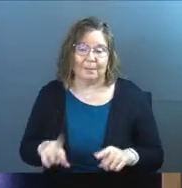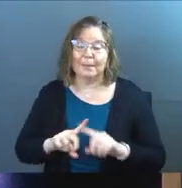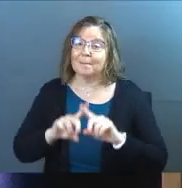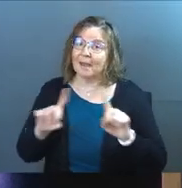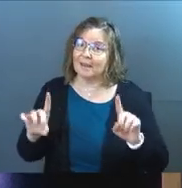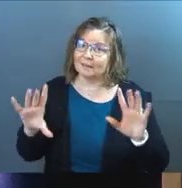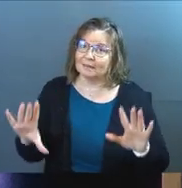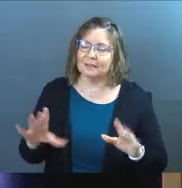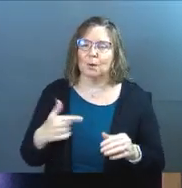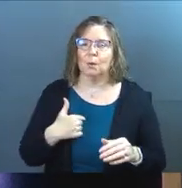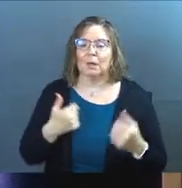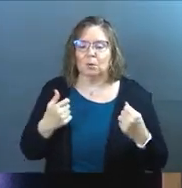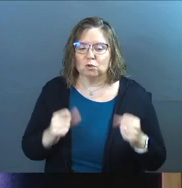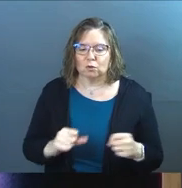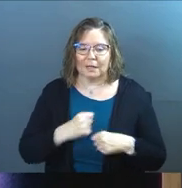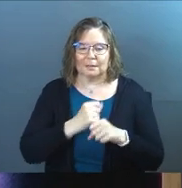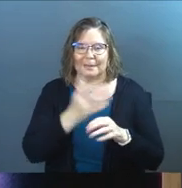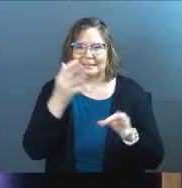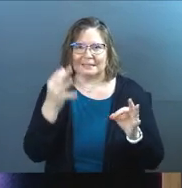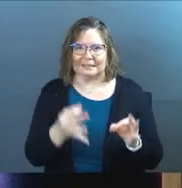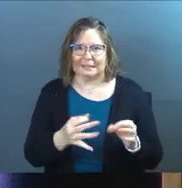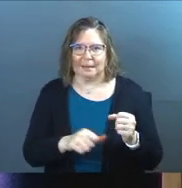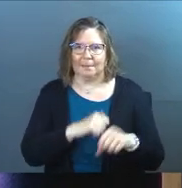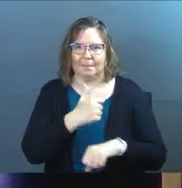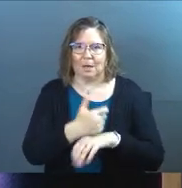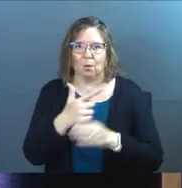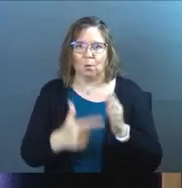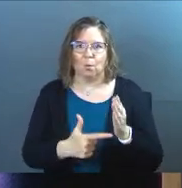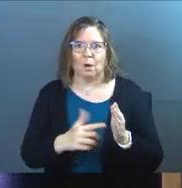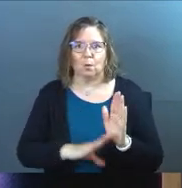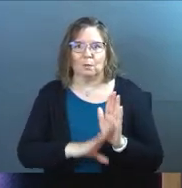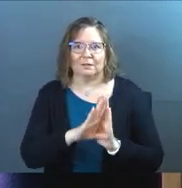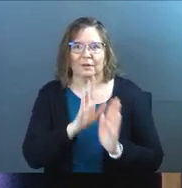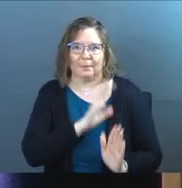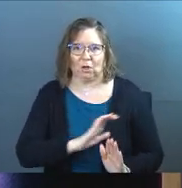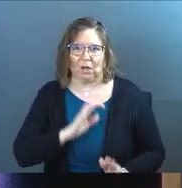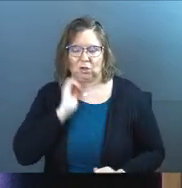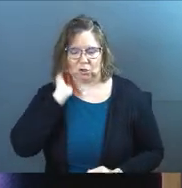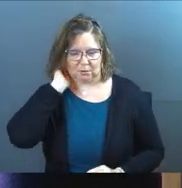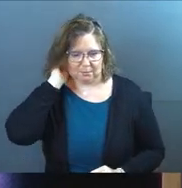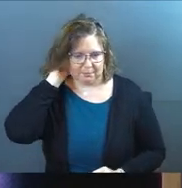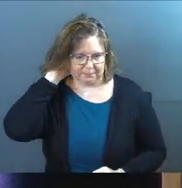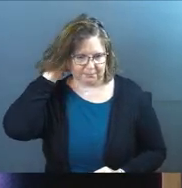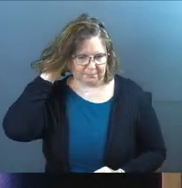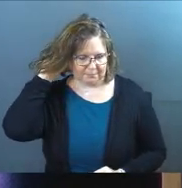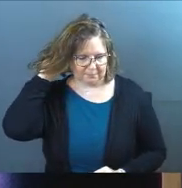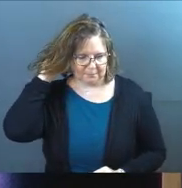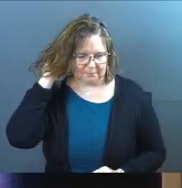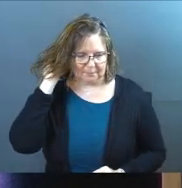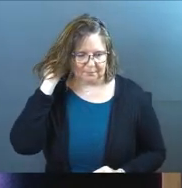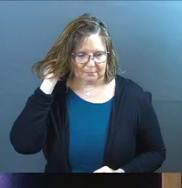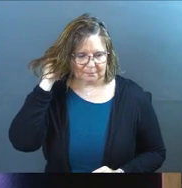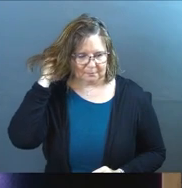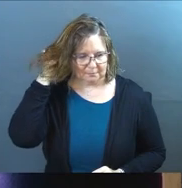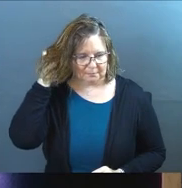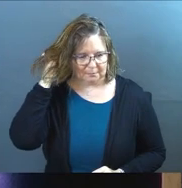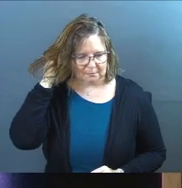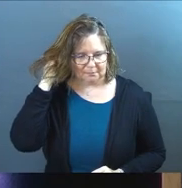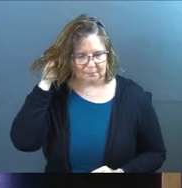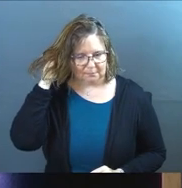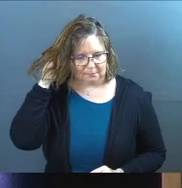But we were trying to make decisions based on what will develop their character. Is it possible sometimes God's trying to do that with you?